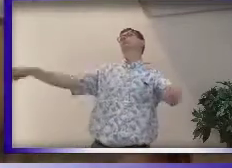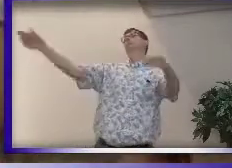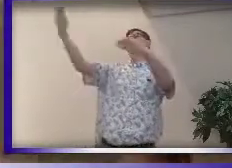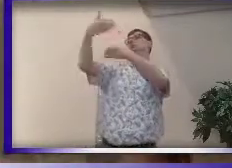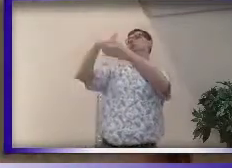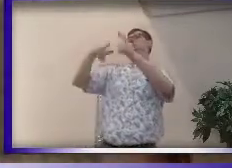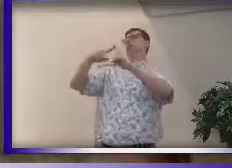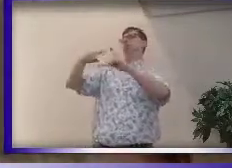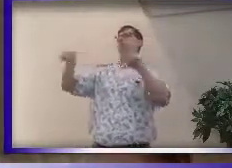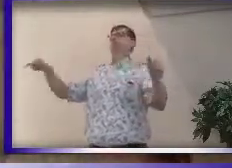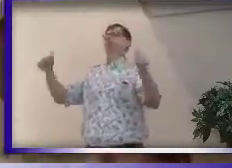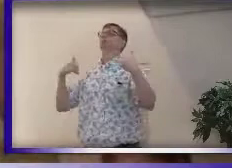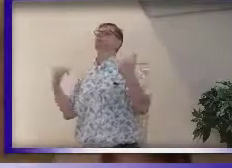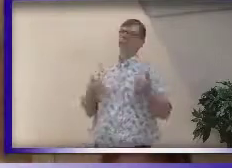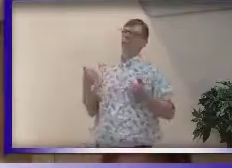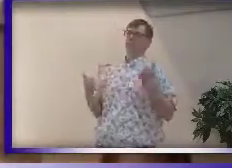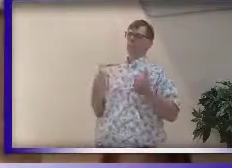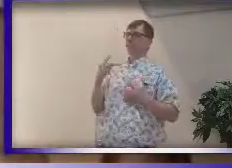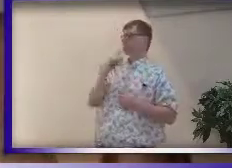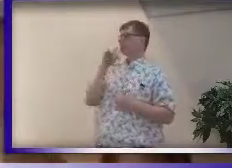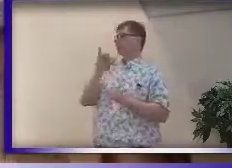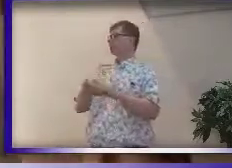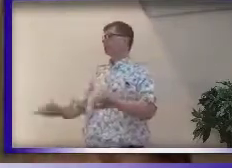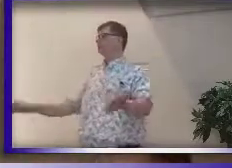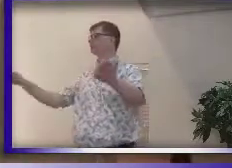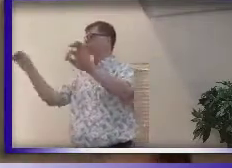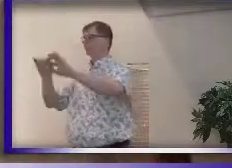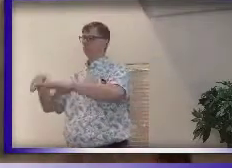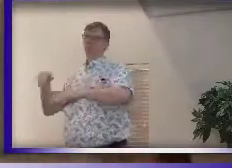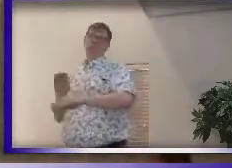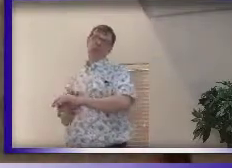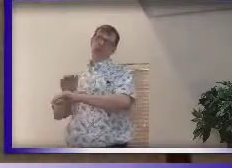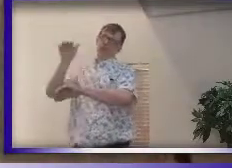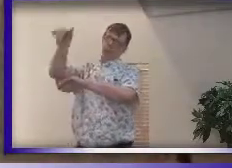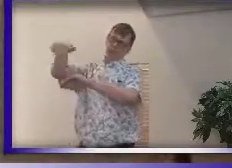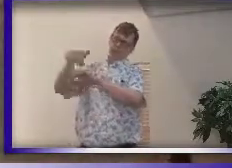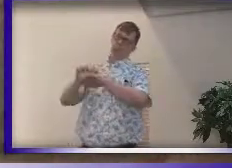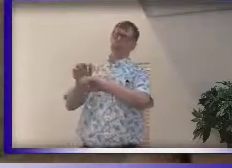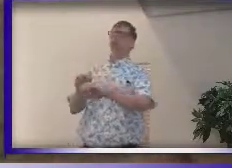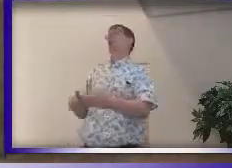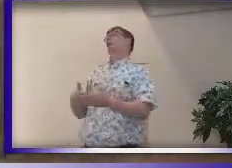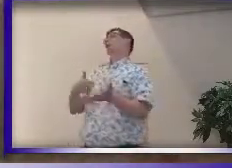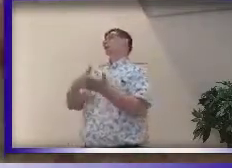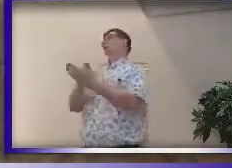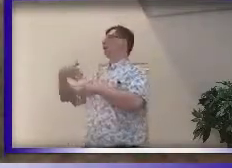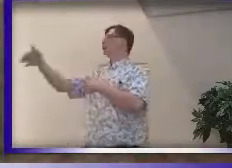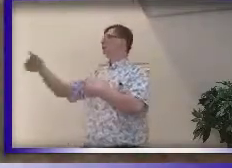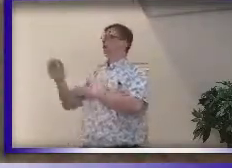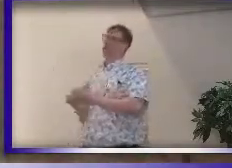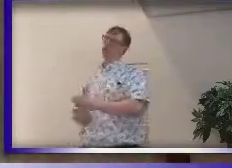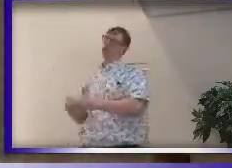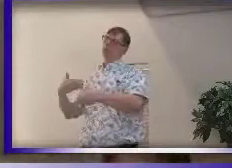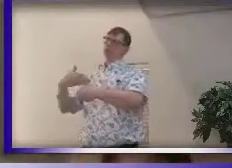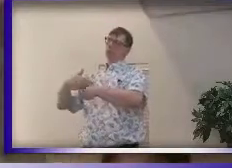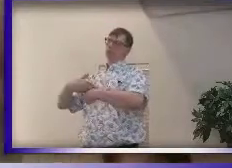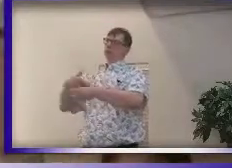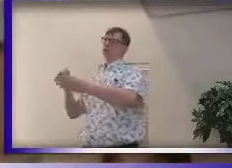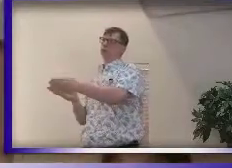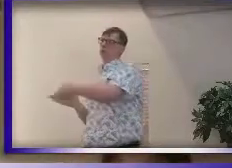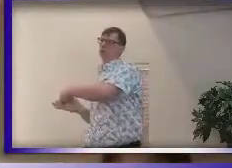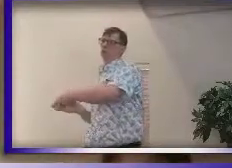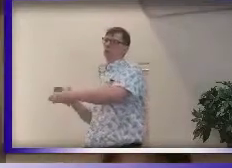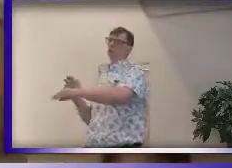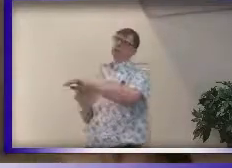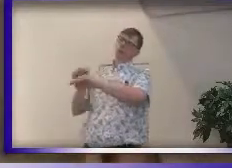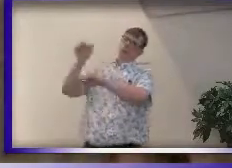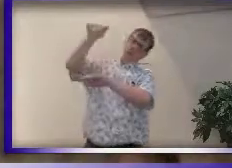I looked at her, and I turned on the car, and I turned off the car, and she's like, "What?" I mean, she's known me long enough to know it was some weird thing, and I said,